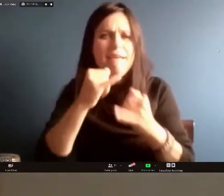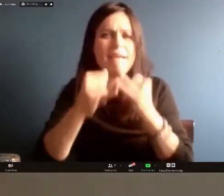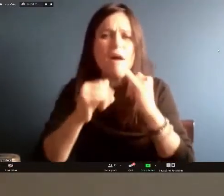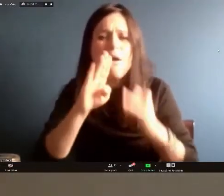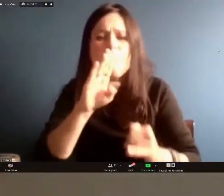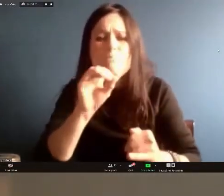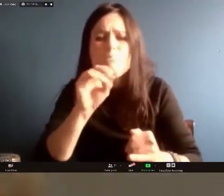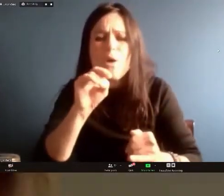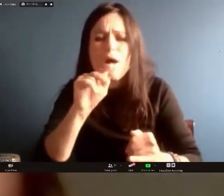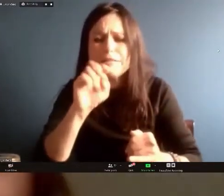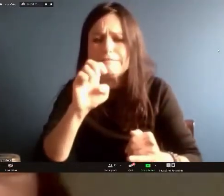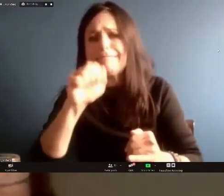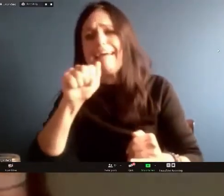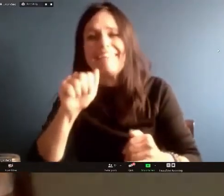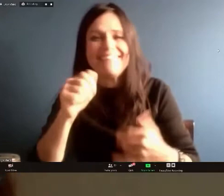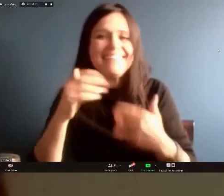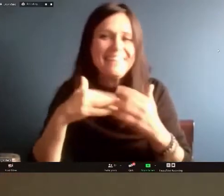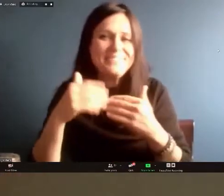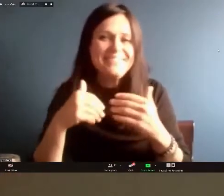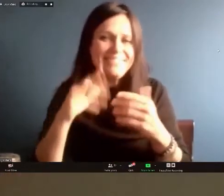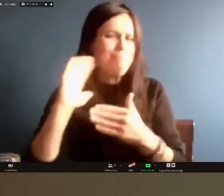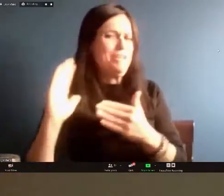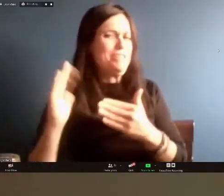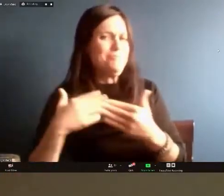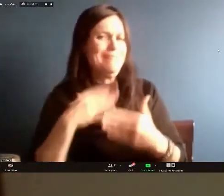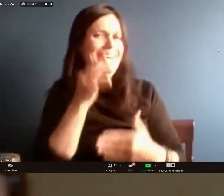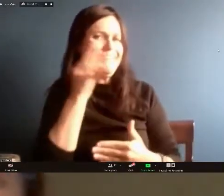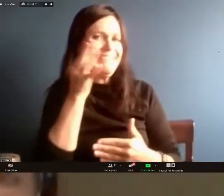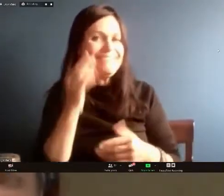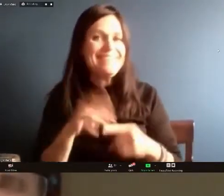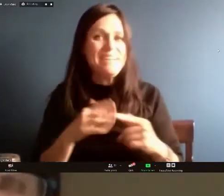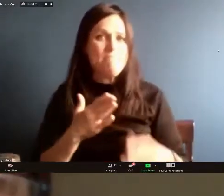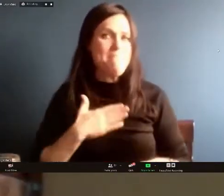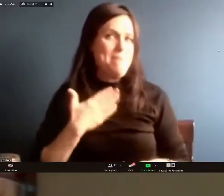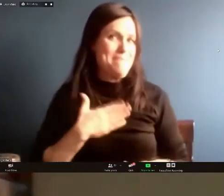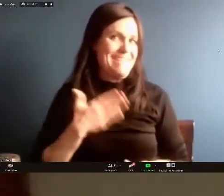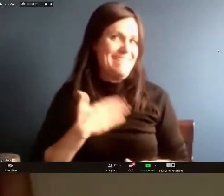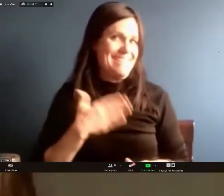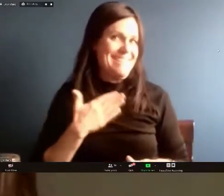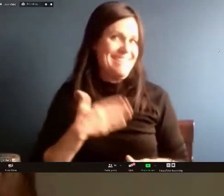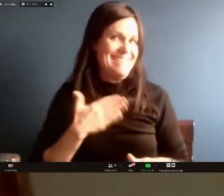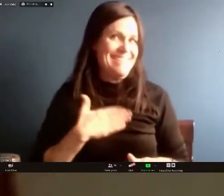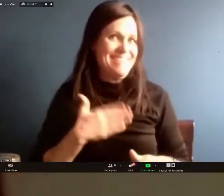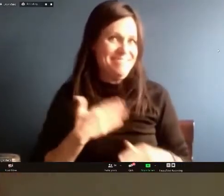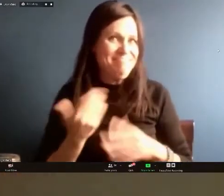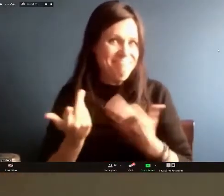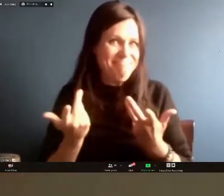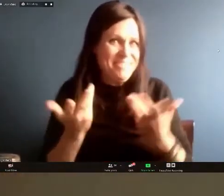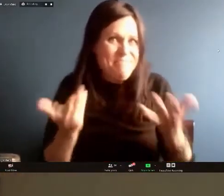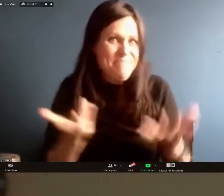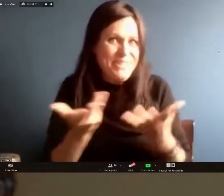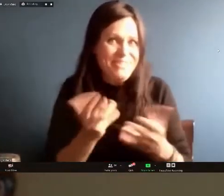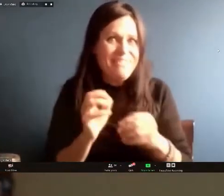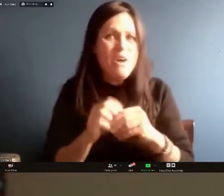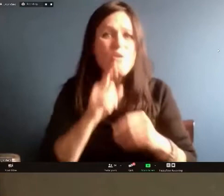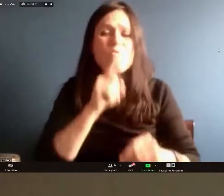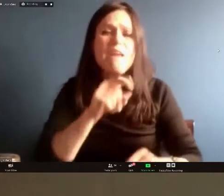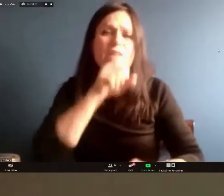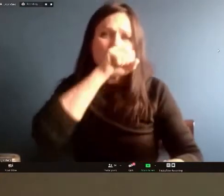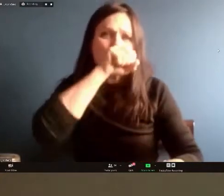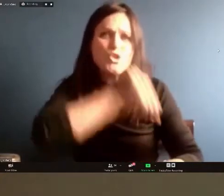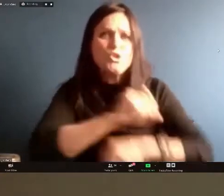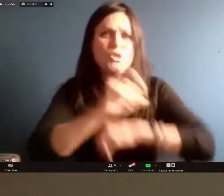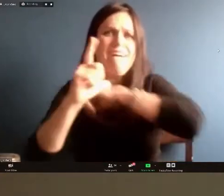introduction. I'm delighted to be here, and Actually, I really love Lethbridge. I got